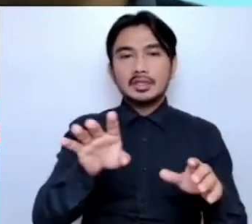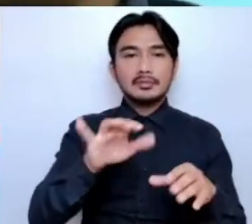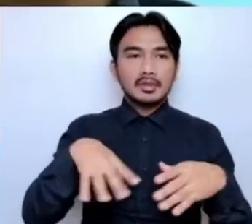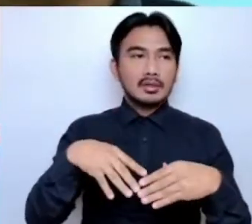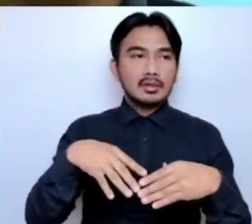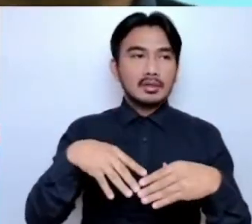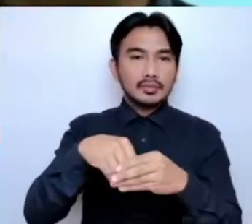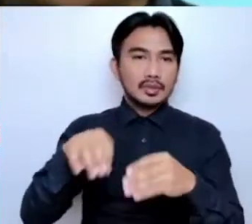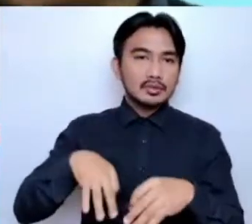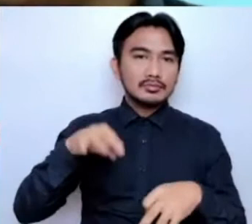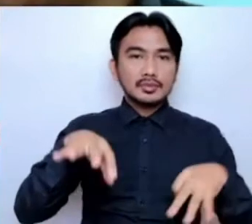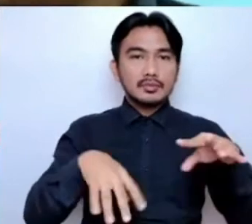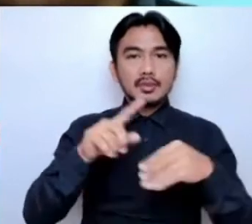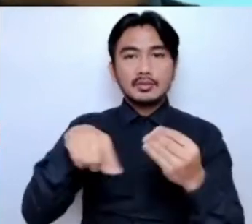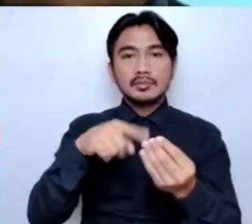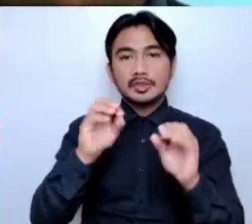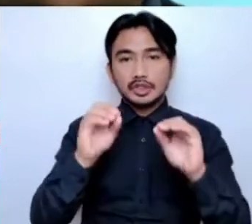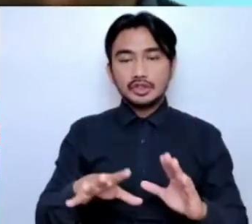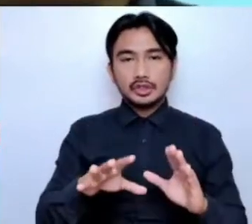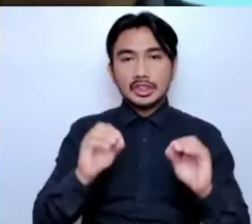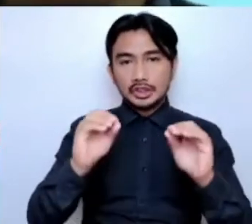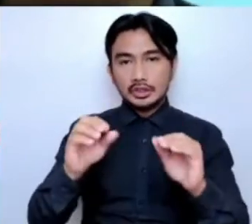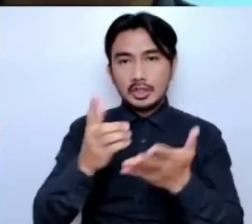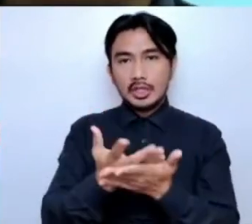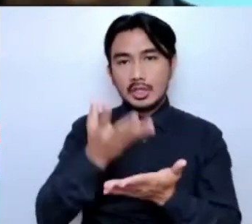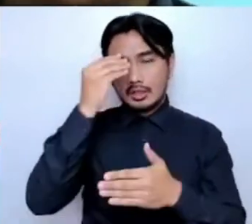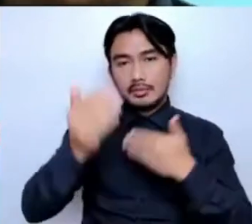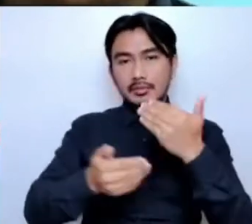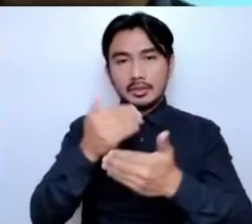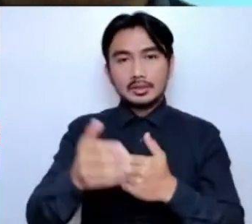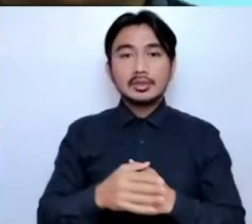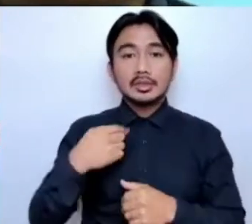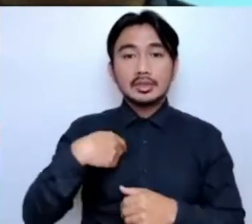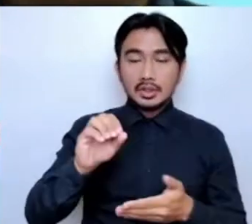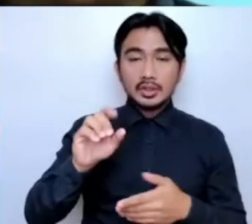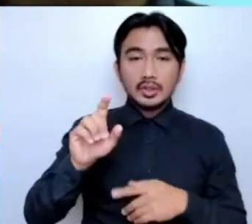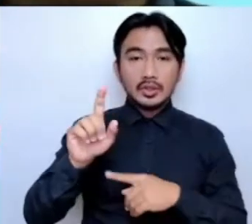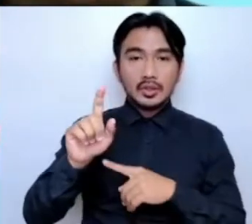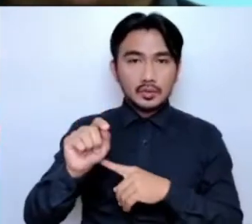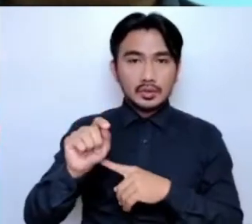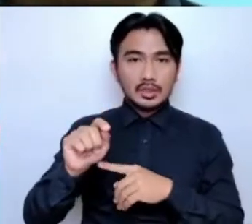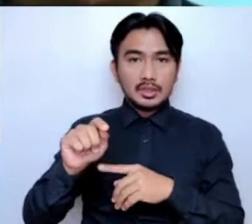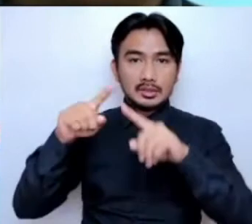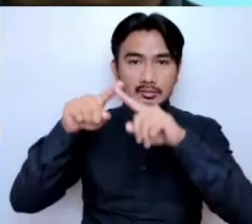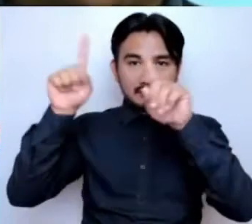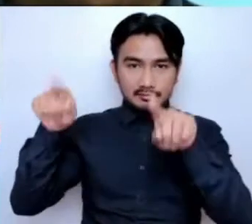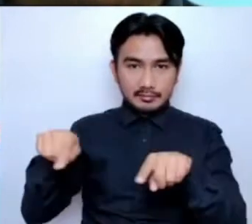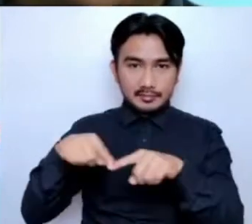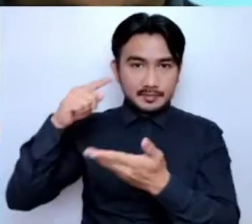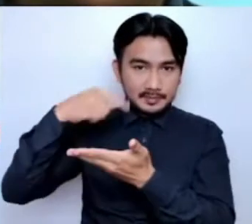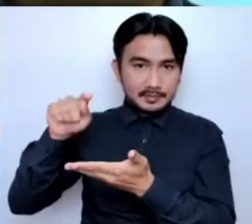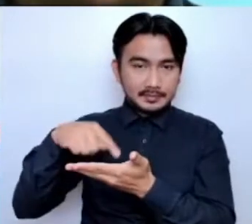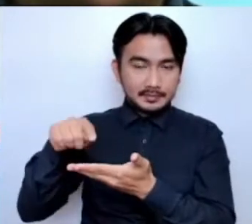and learning process. So again, we refer to our COT rubric. That's also the same with objective